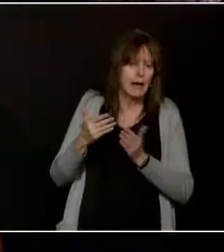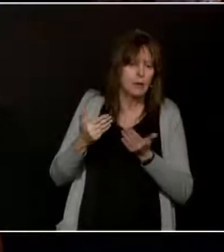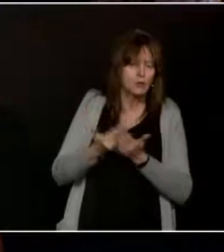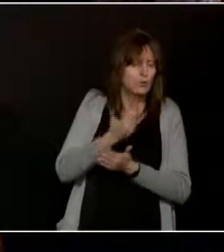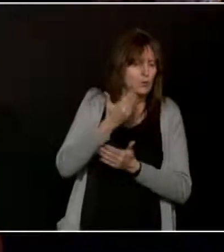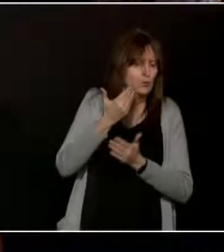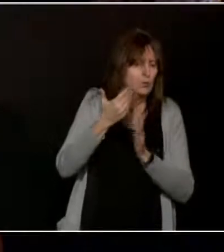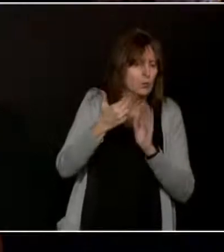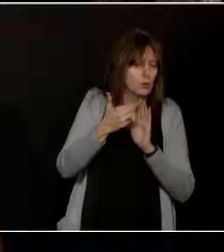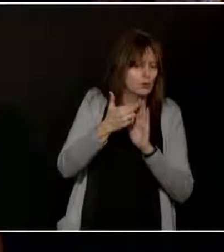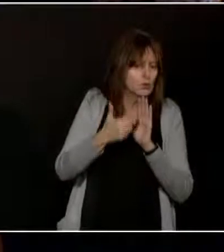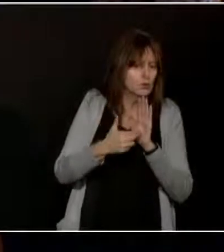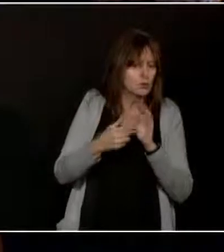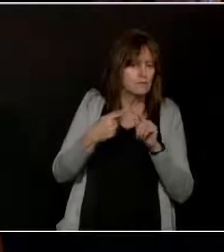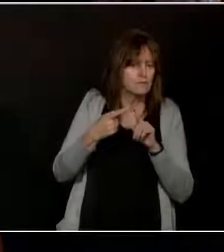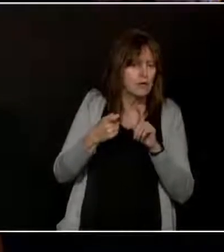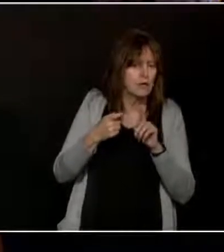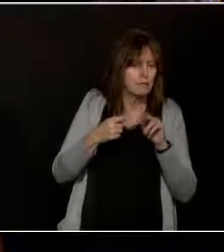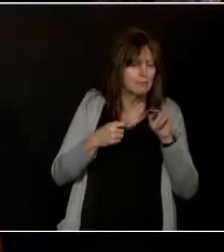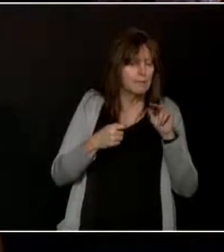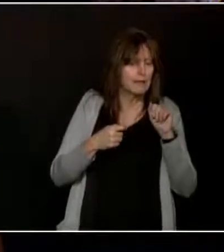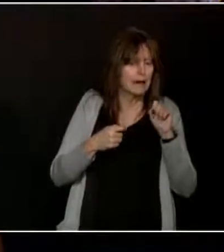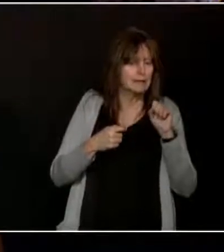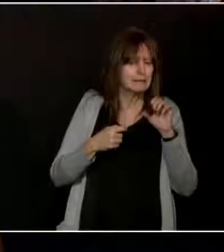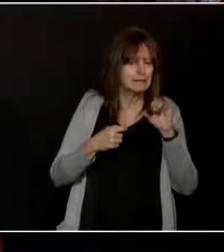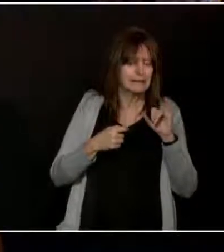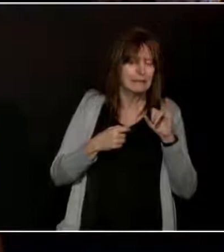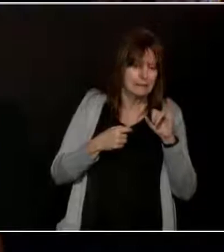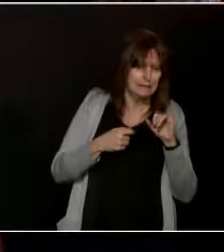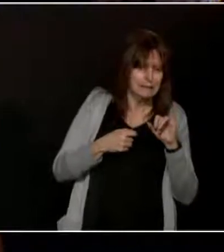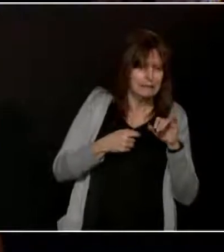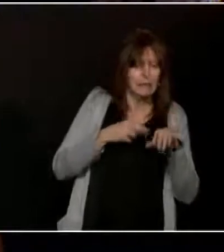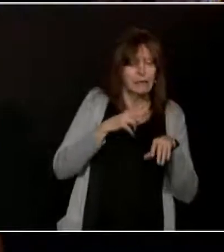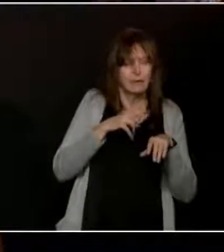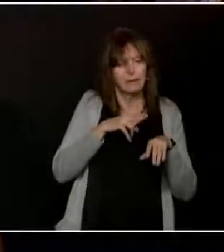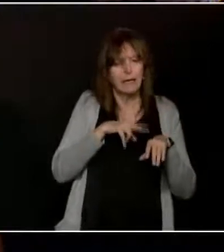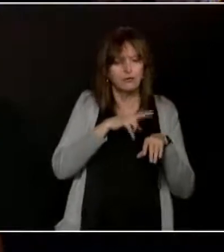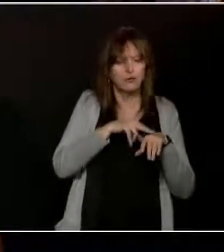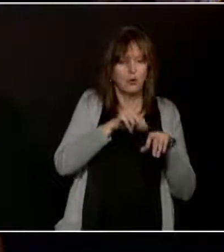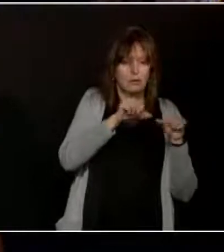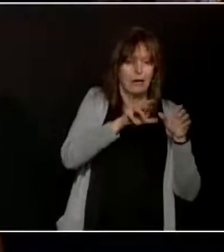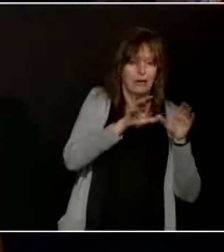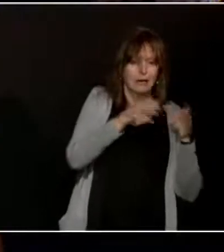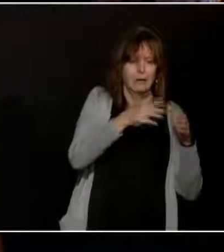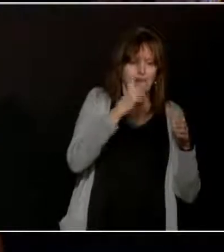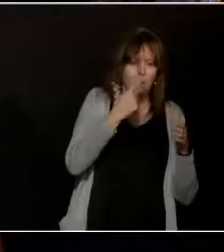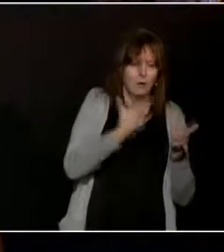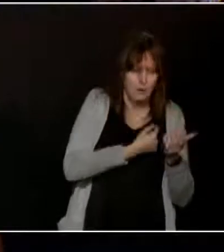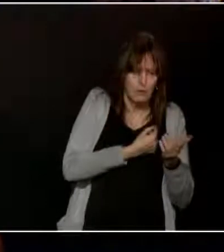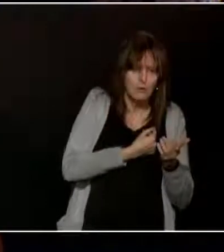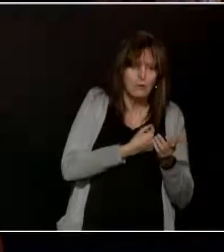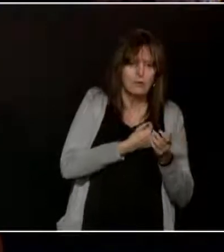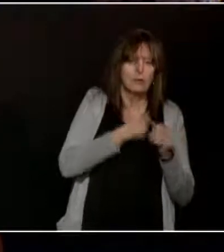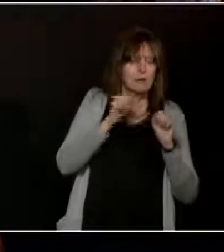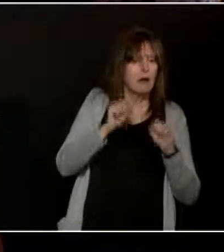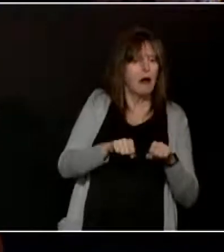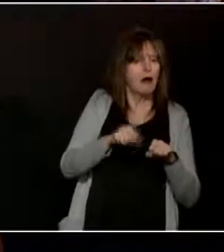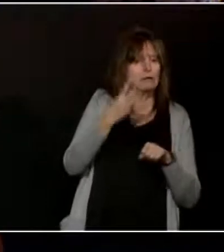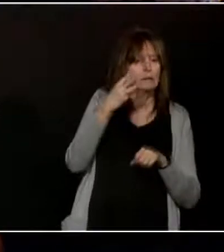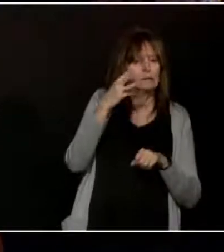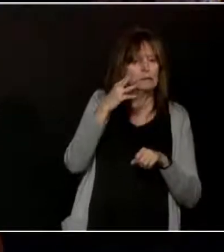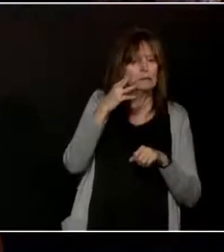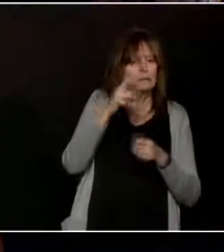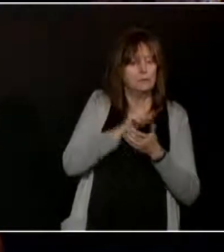about the interval expanding to up to 16 weeks. That, if that in fact goes into